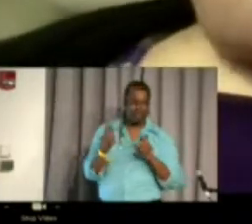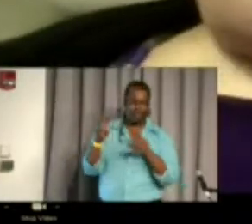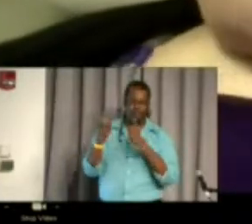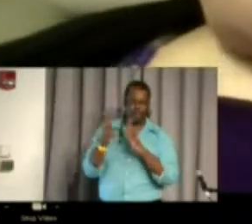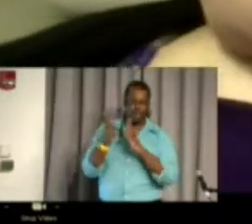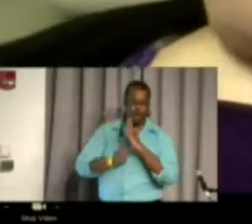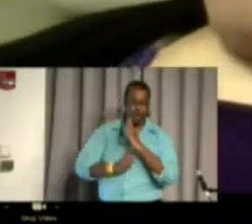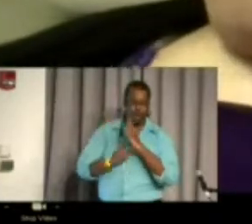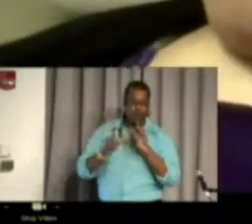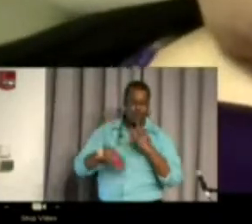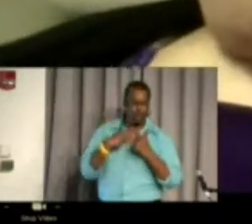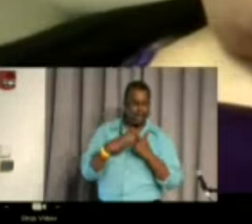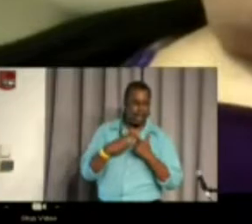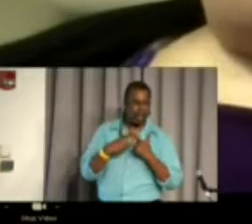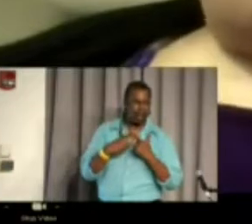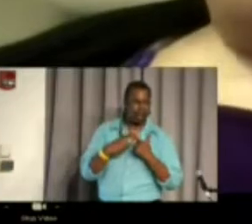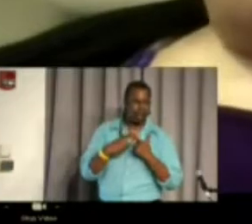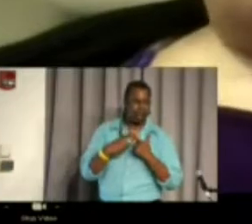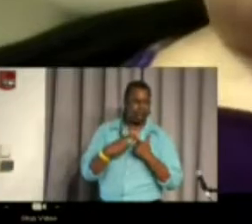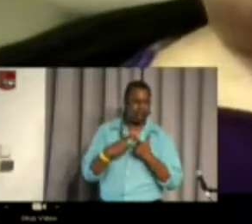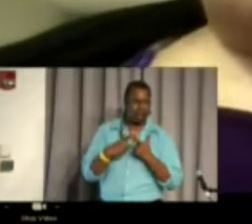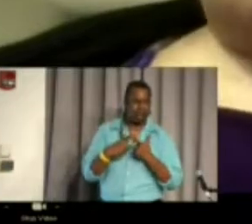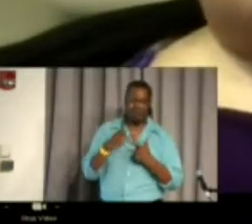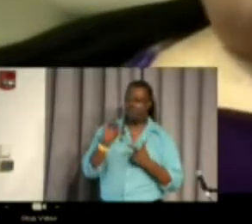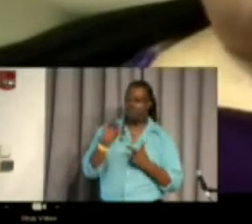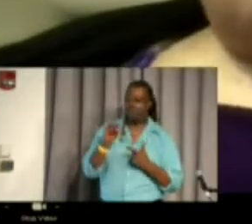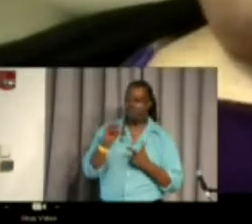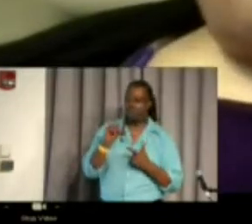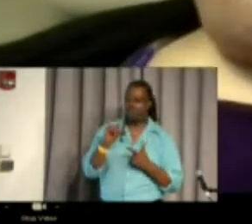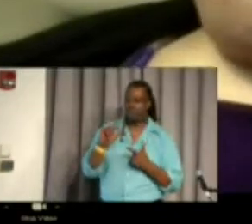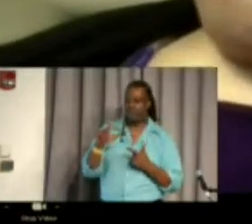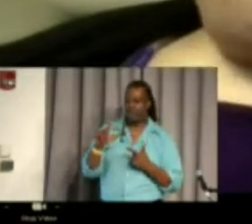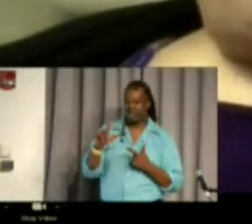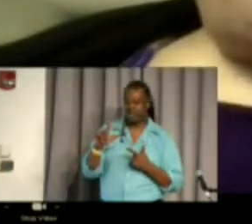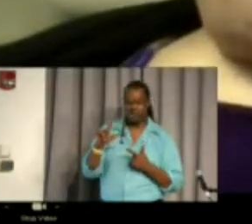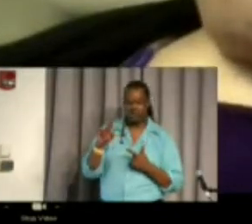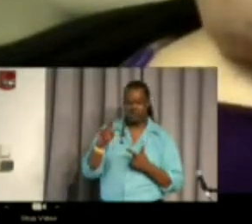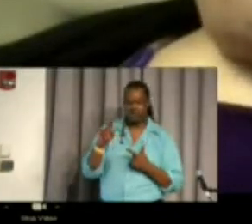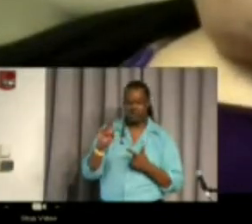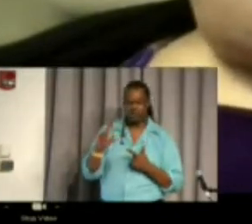article about how fossil fuel